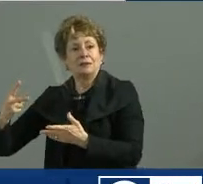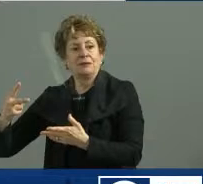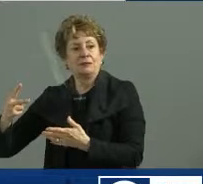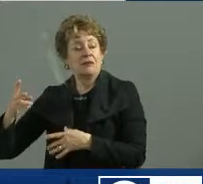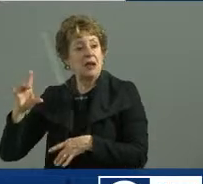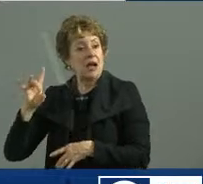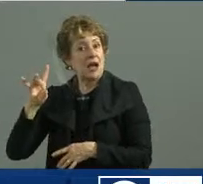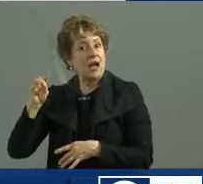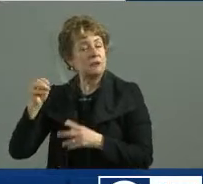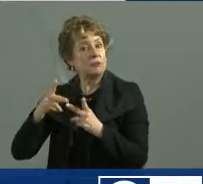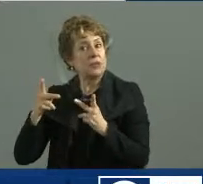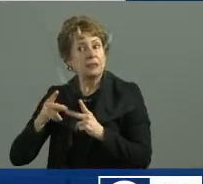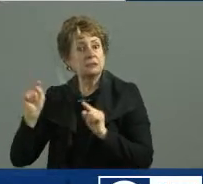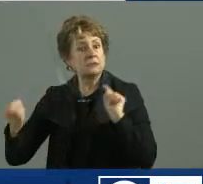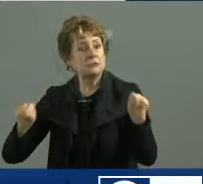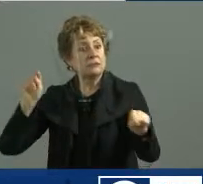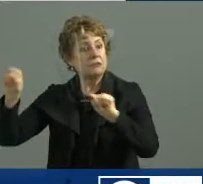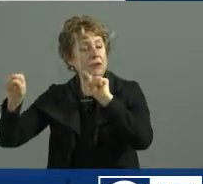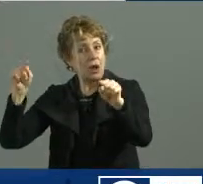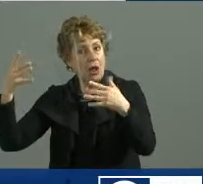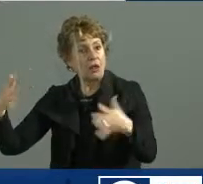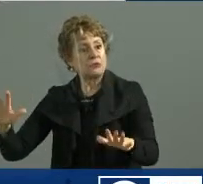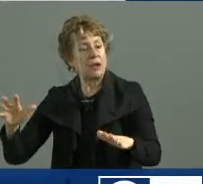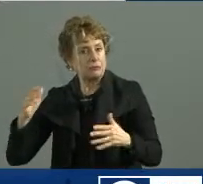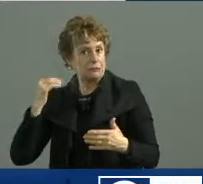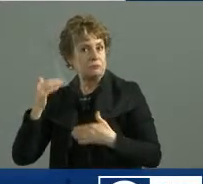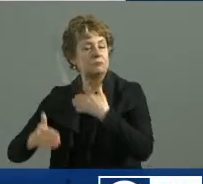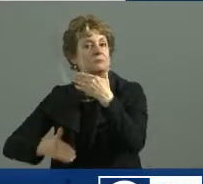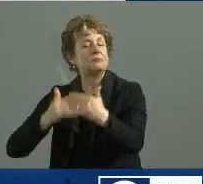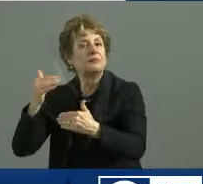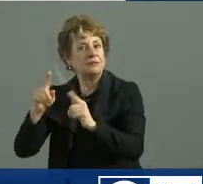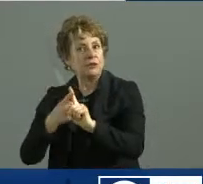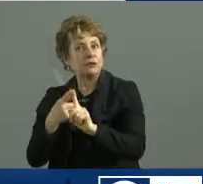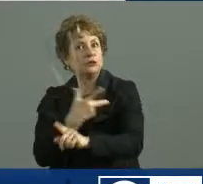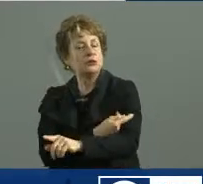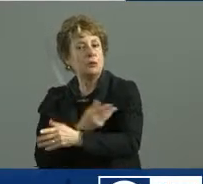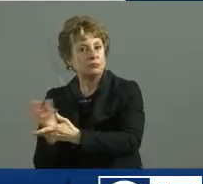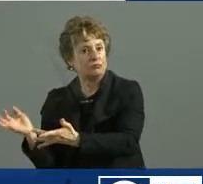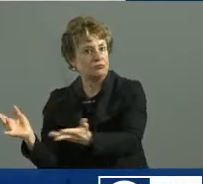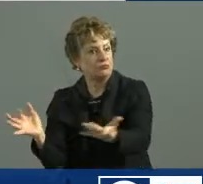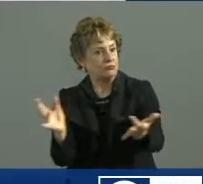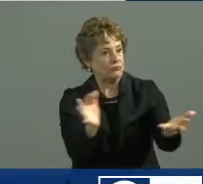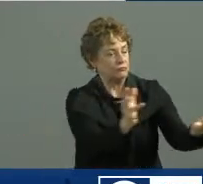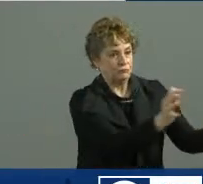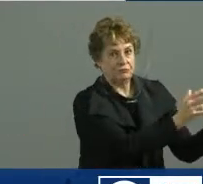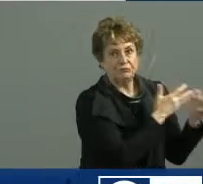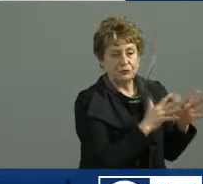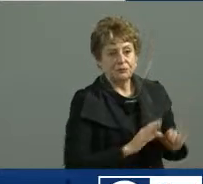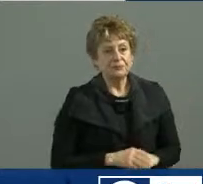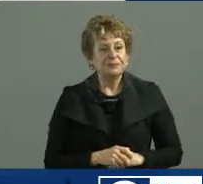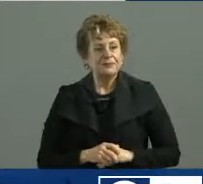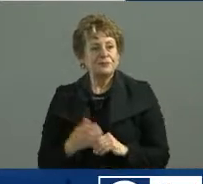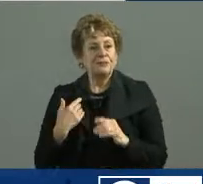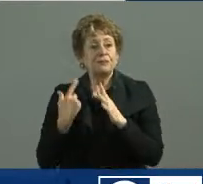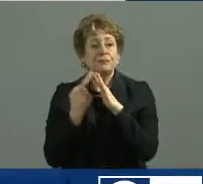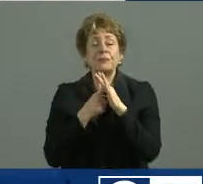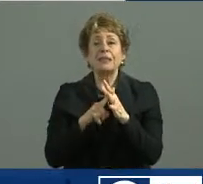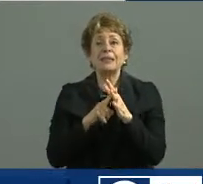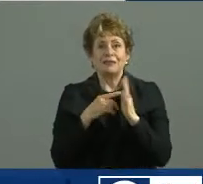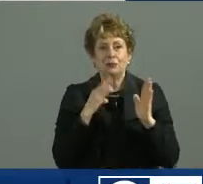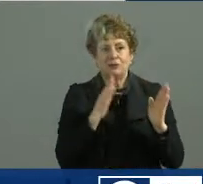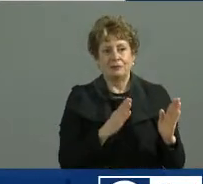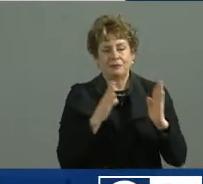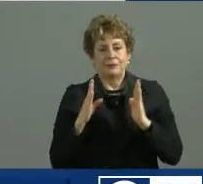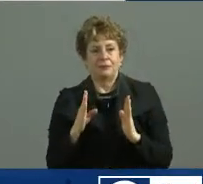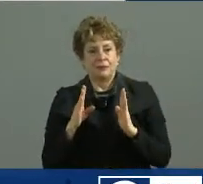one vaccination visit to their site. We have activated Part B of this partnership. So initially,